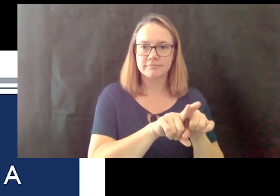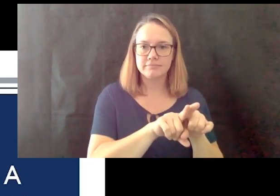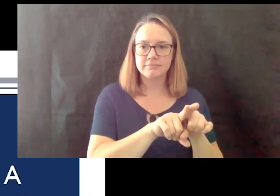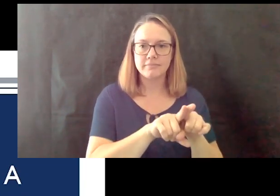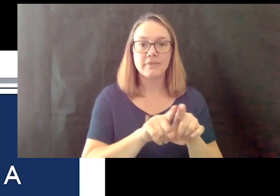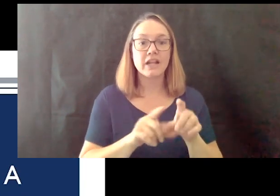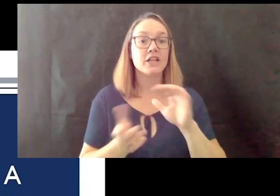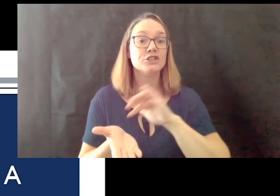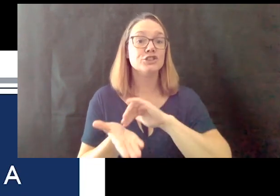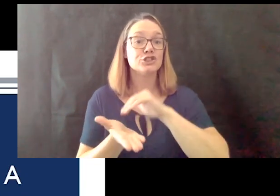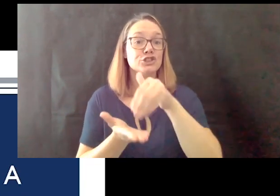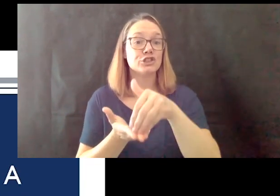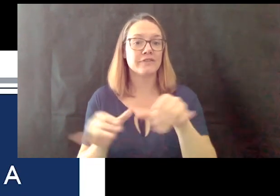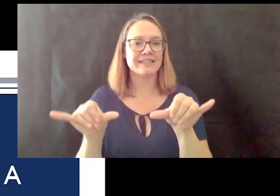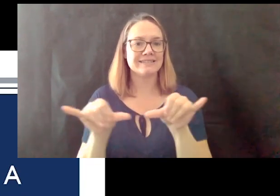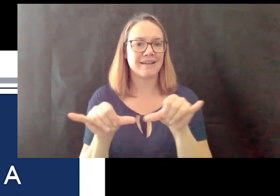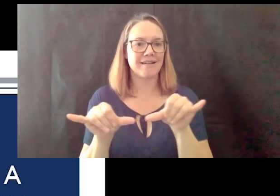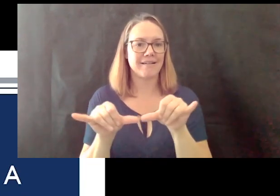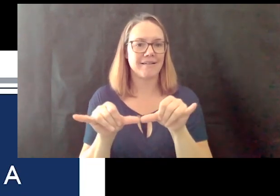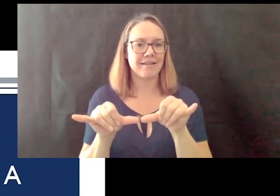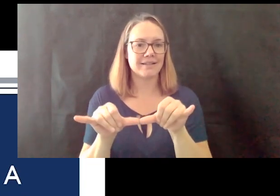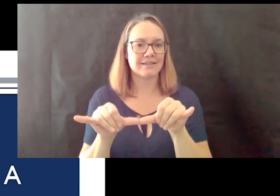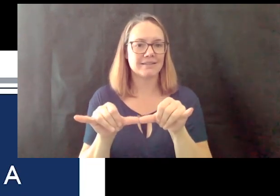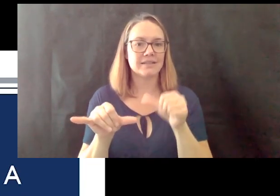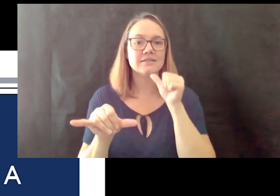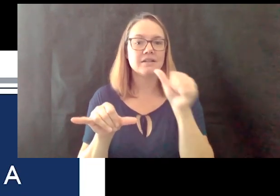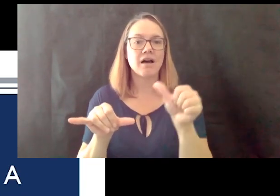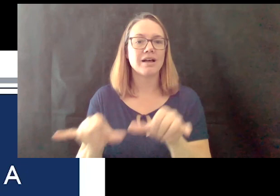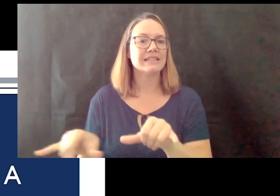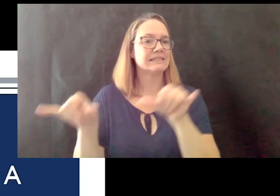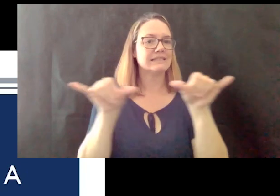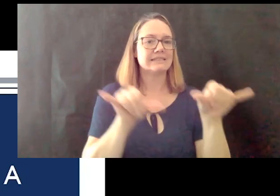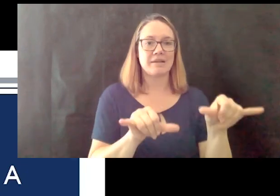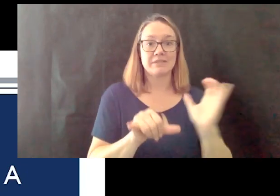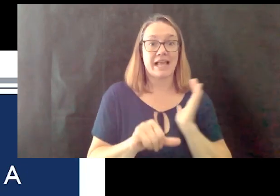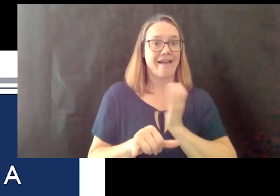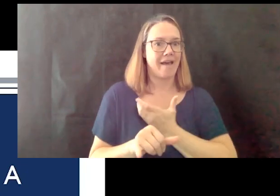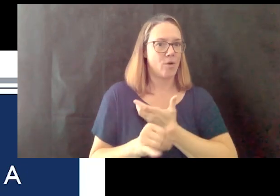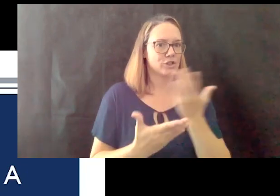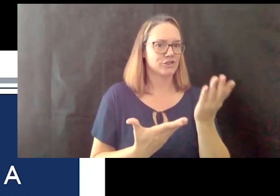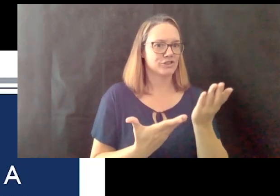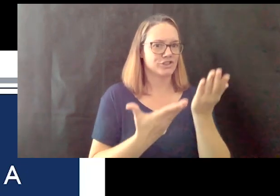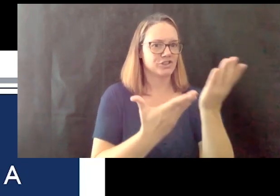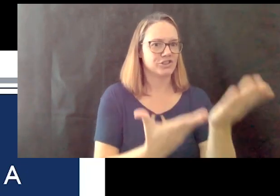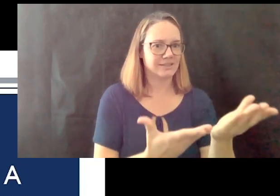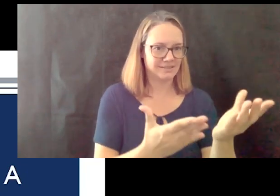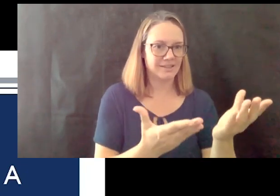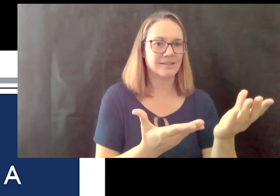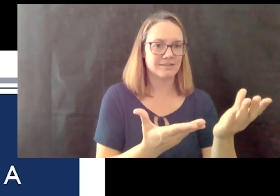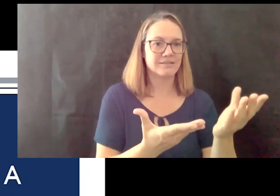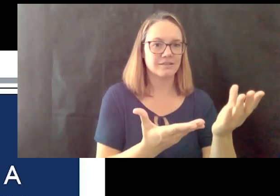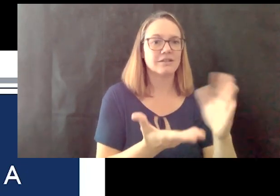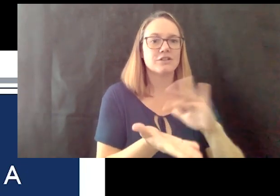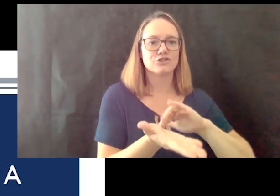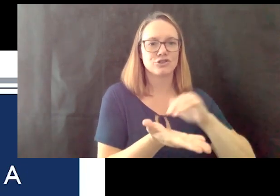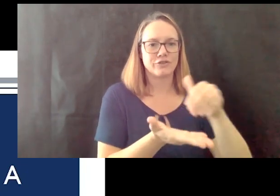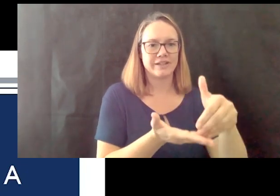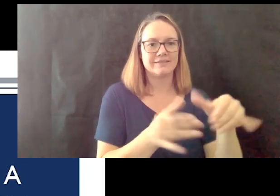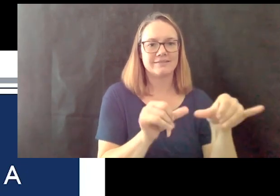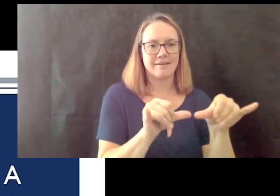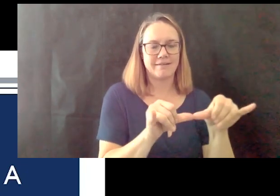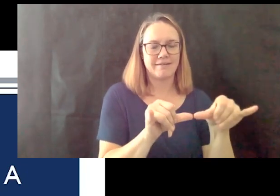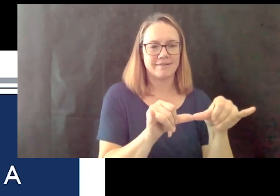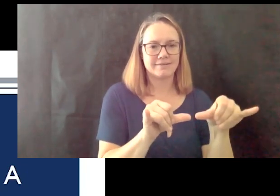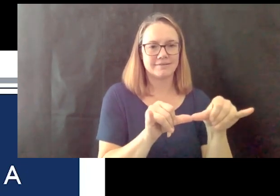is the serving size on these nutrition facts are not the same as our suggested serving sizes